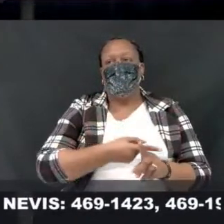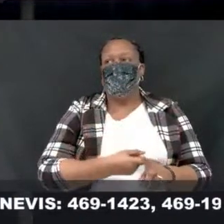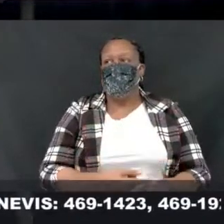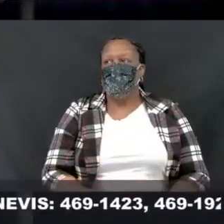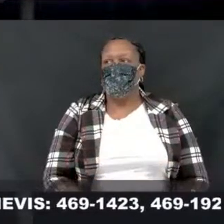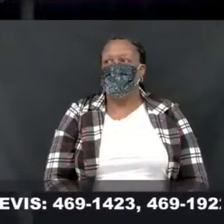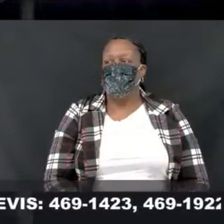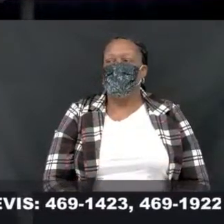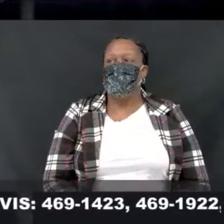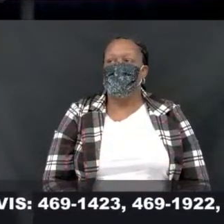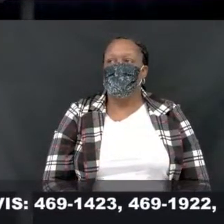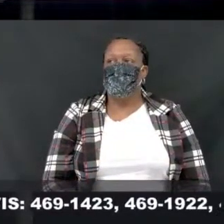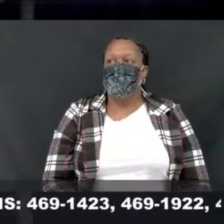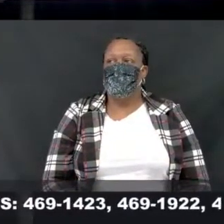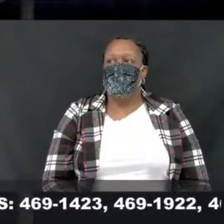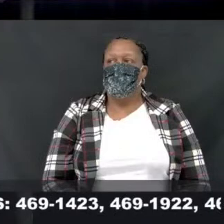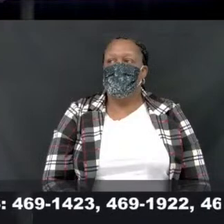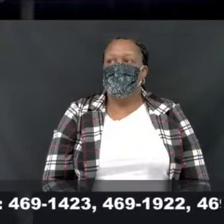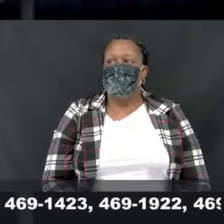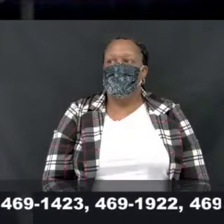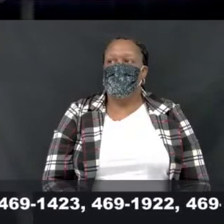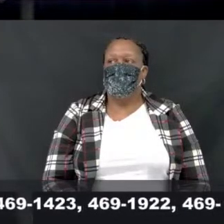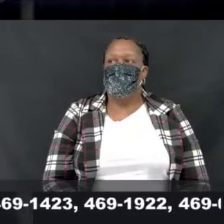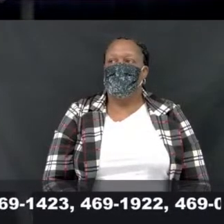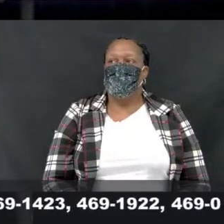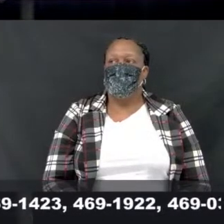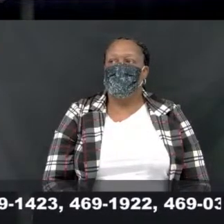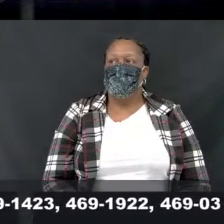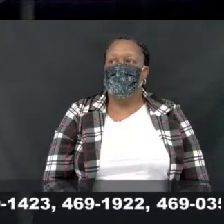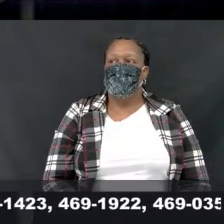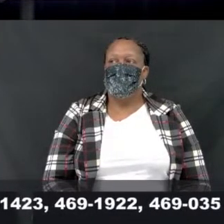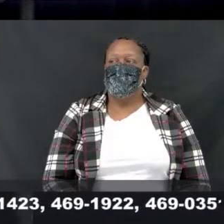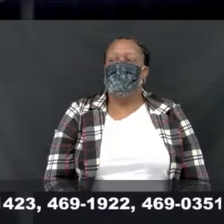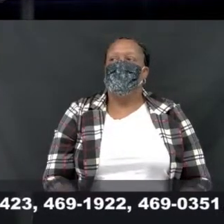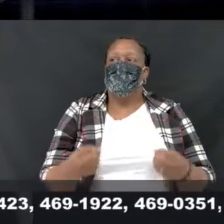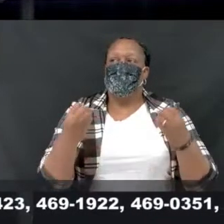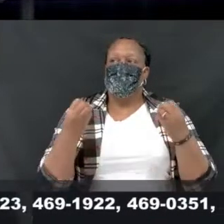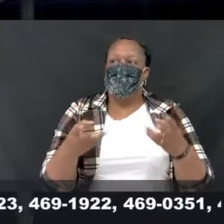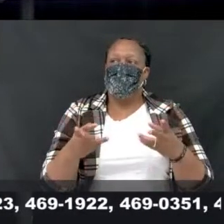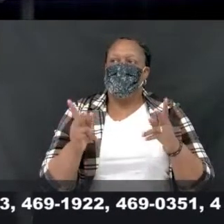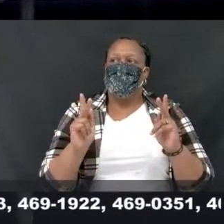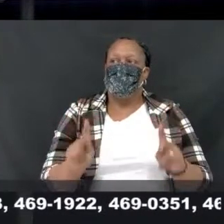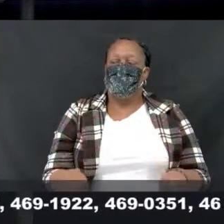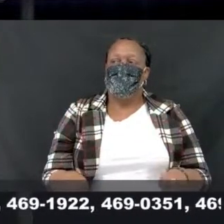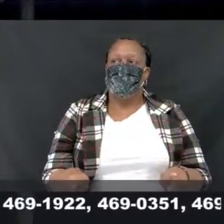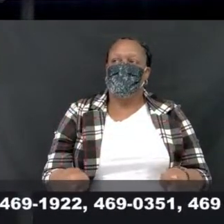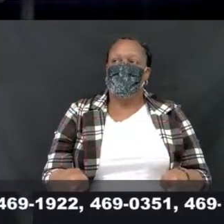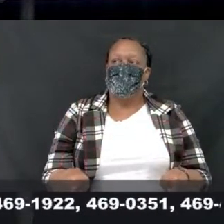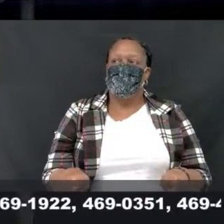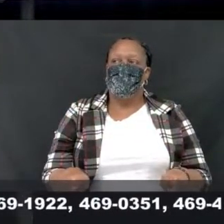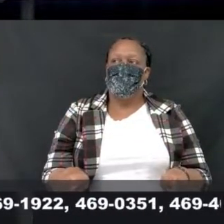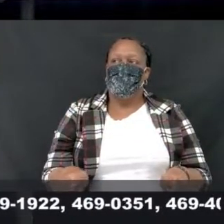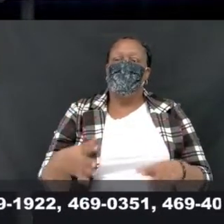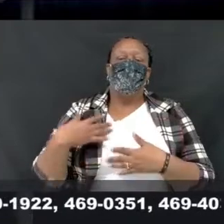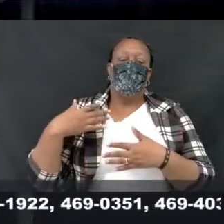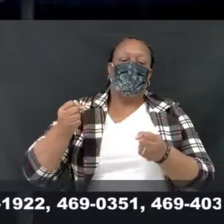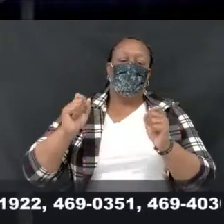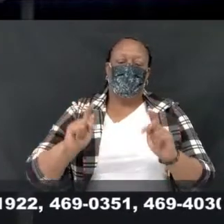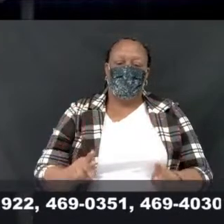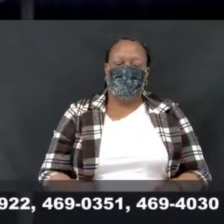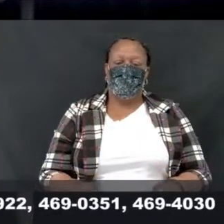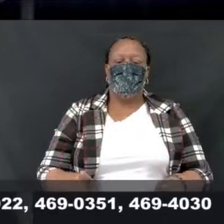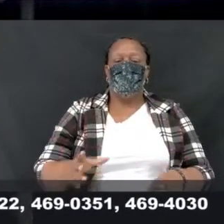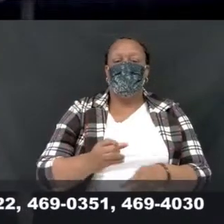For most of the two-dose vaccines, most healthy adults need 2 shots to get the required